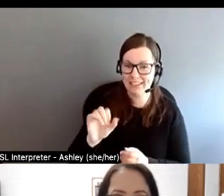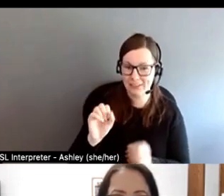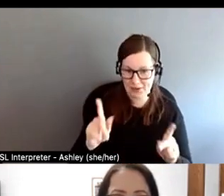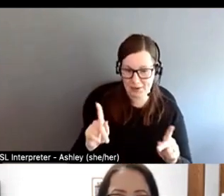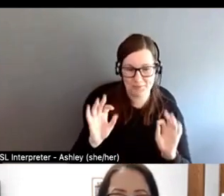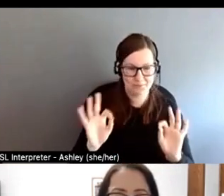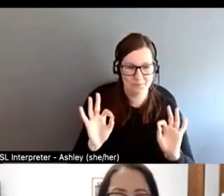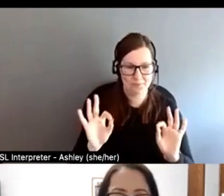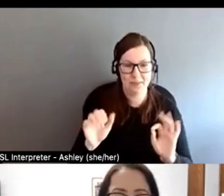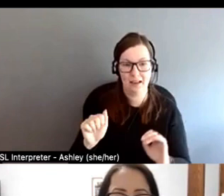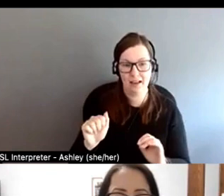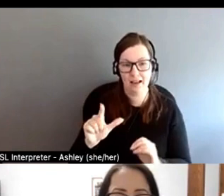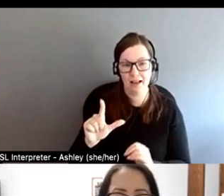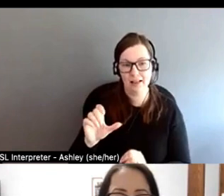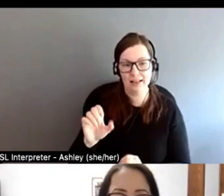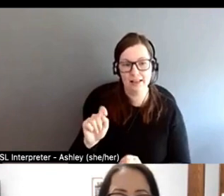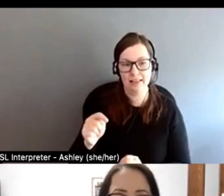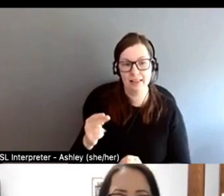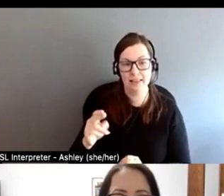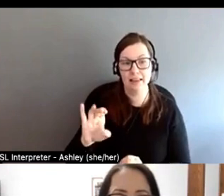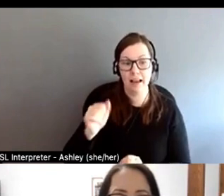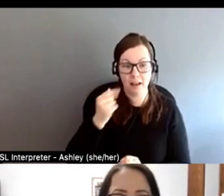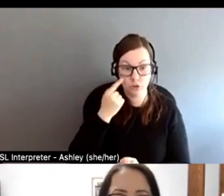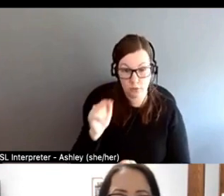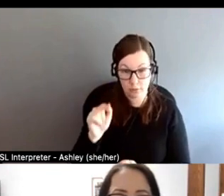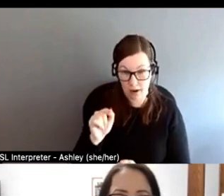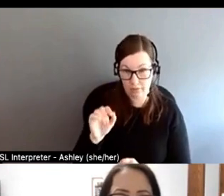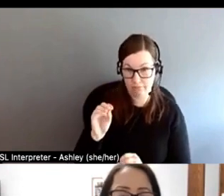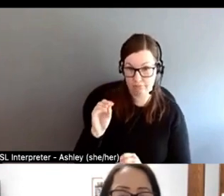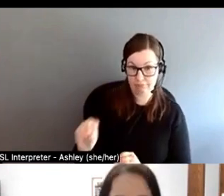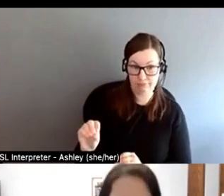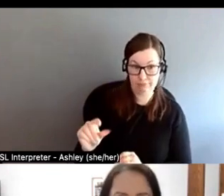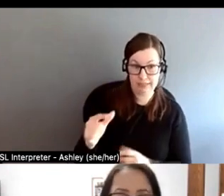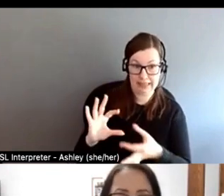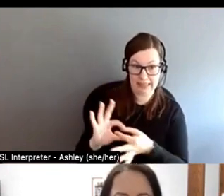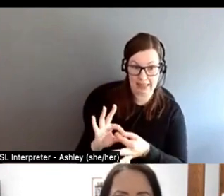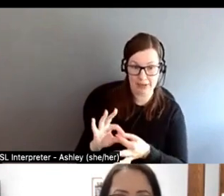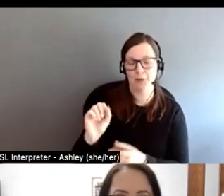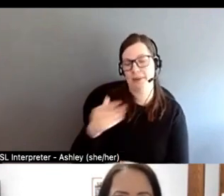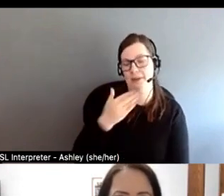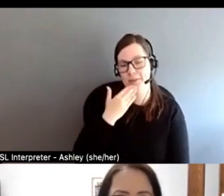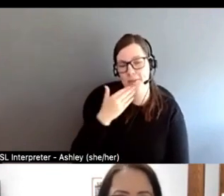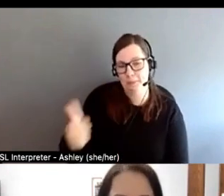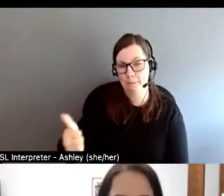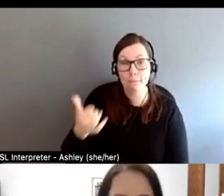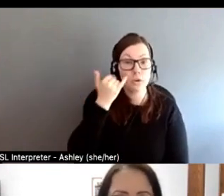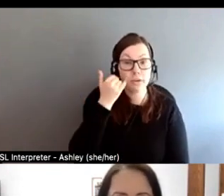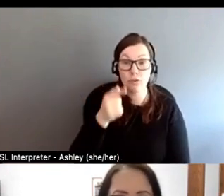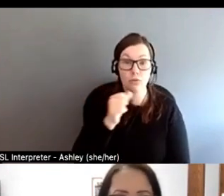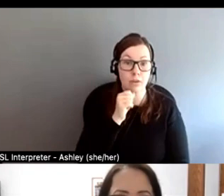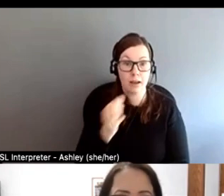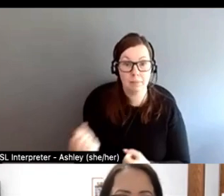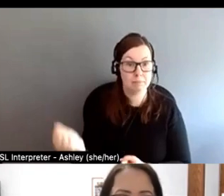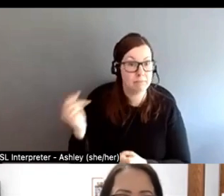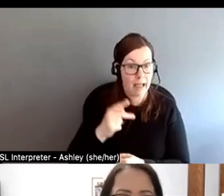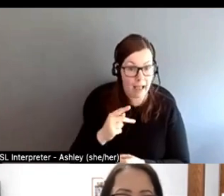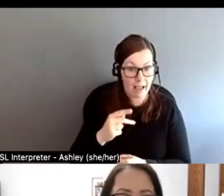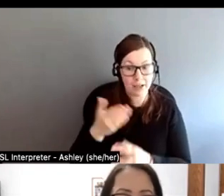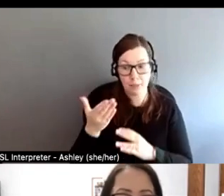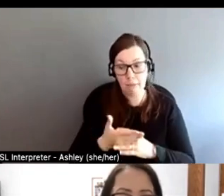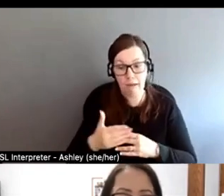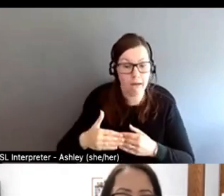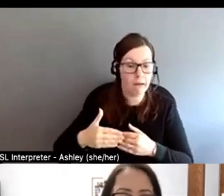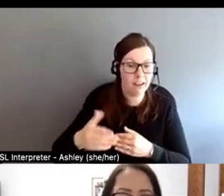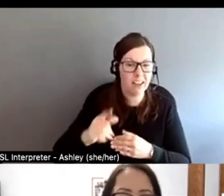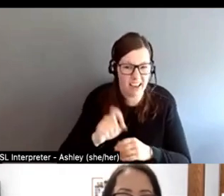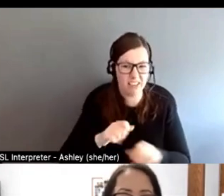the, pop it in the chat again? There it is. So yeah, so if you're not going to come back after the break, please check out